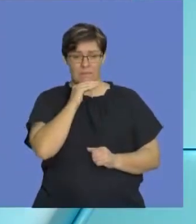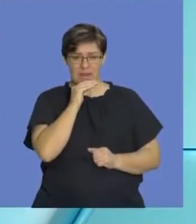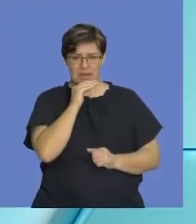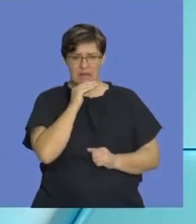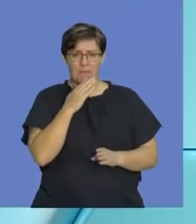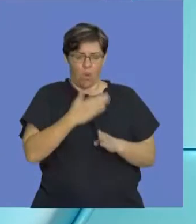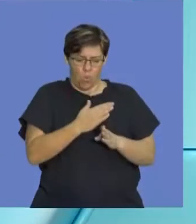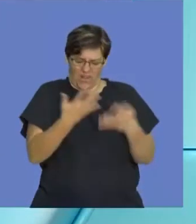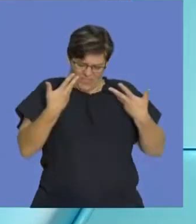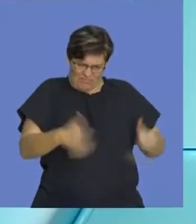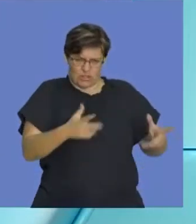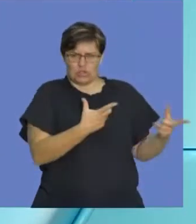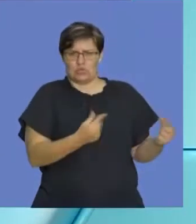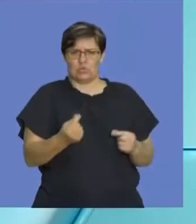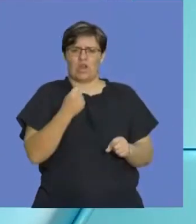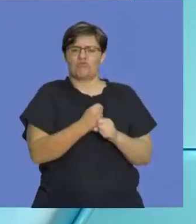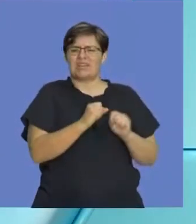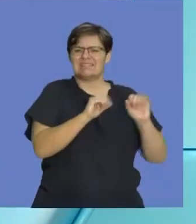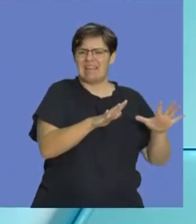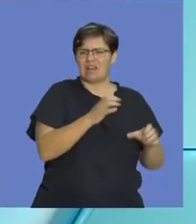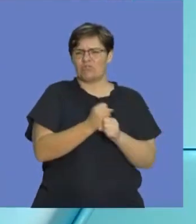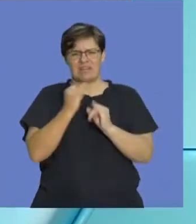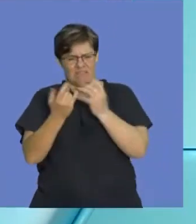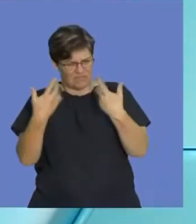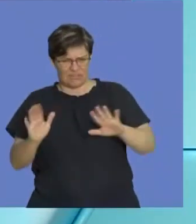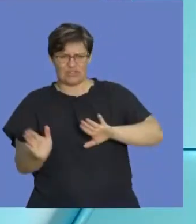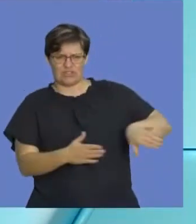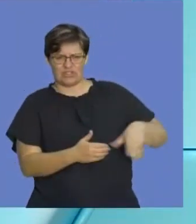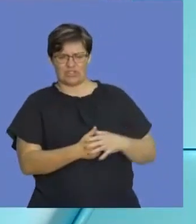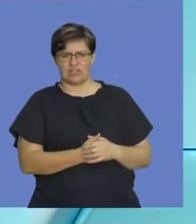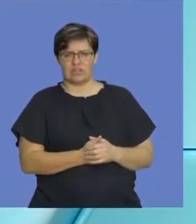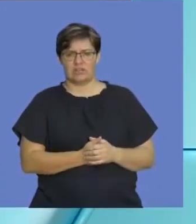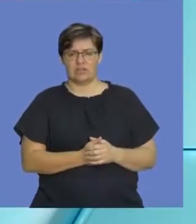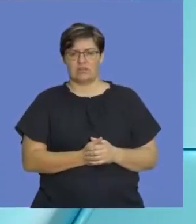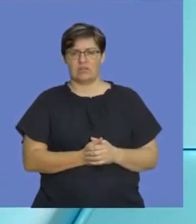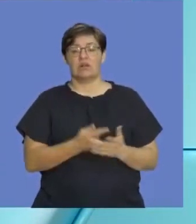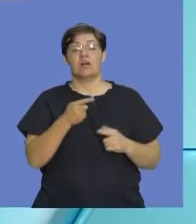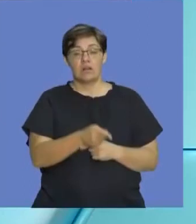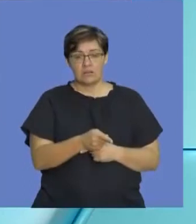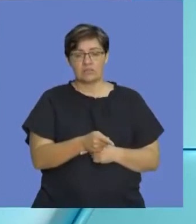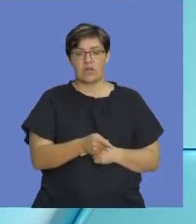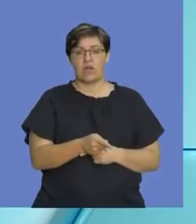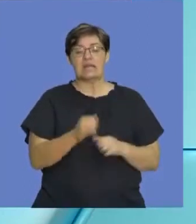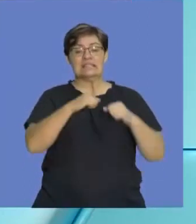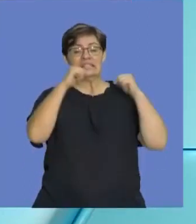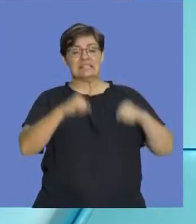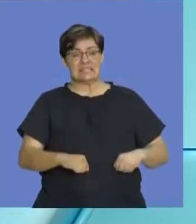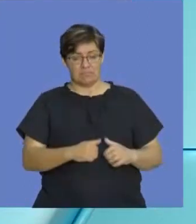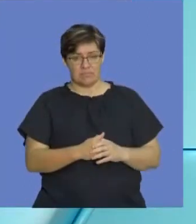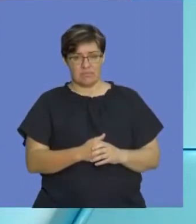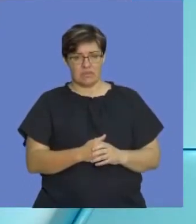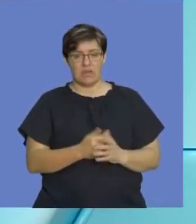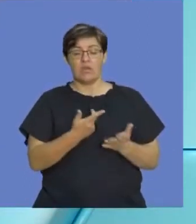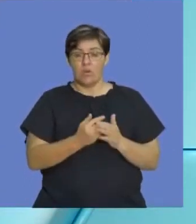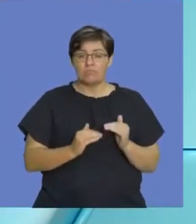that you've done already in grade 10 and in 11, right? So what are we saying here? Your perpetual inventory system, whenever